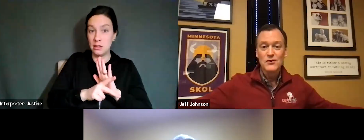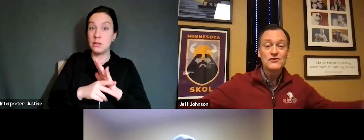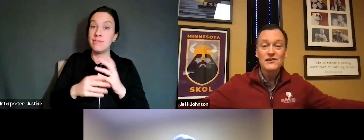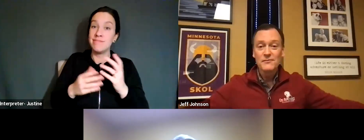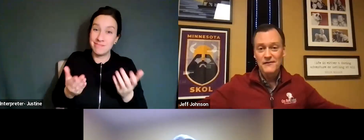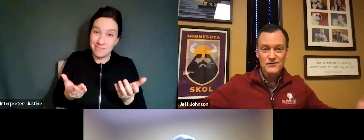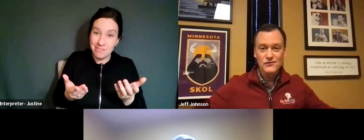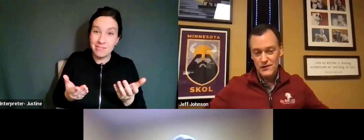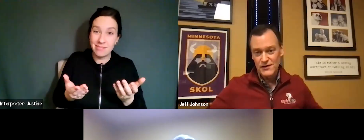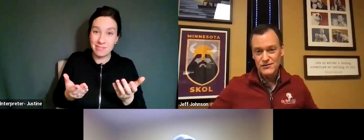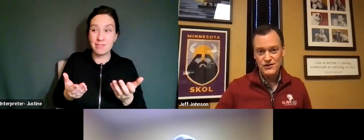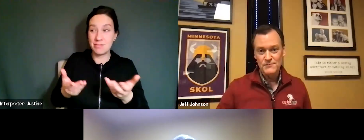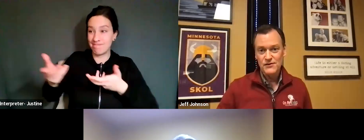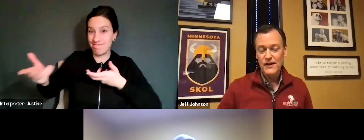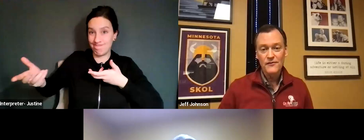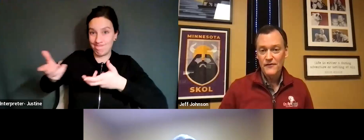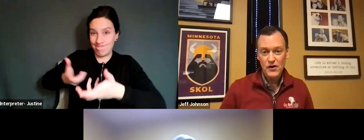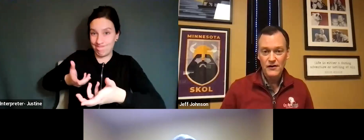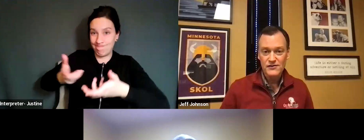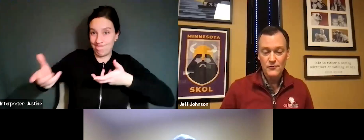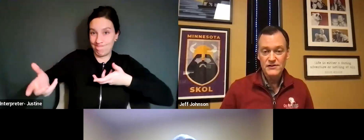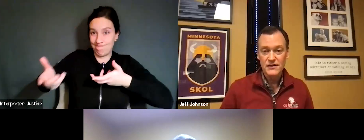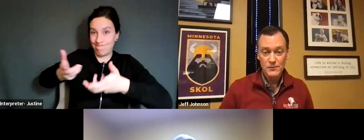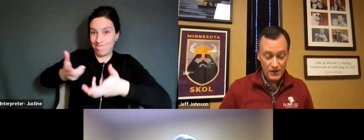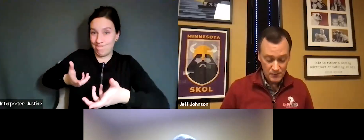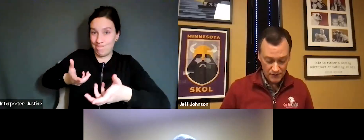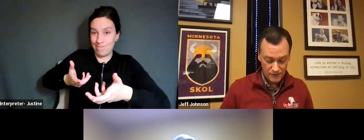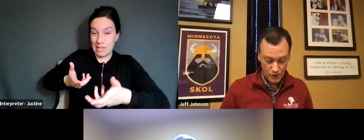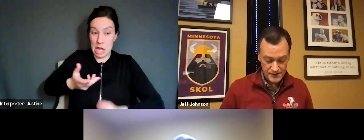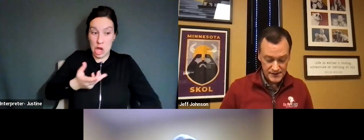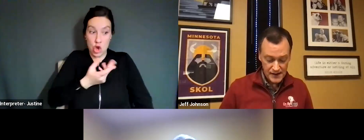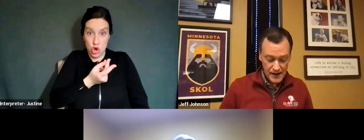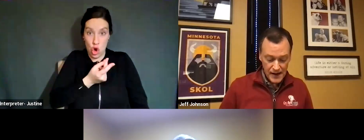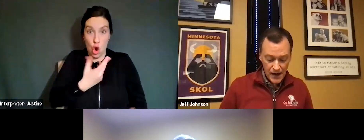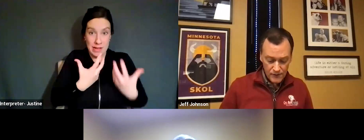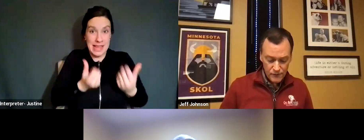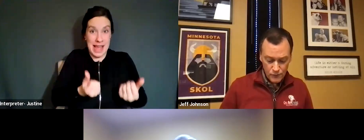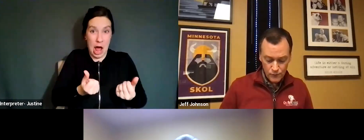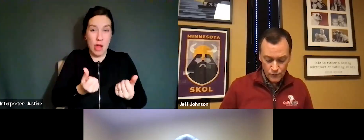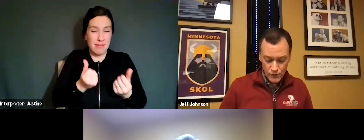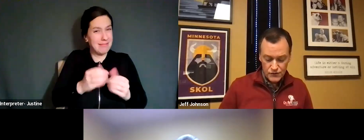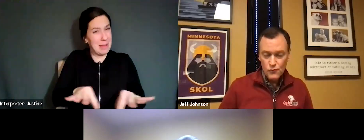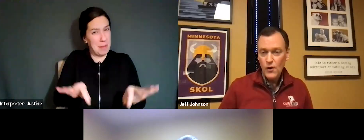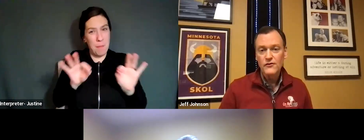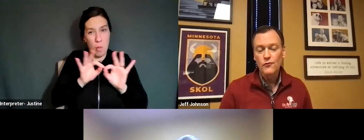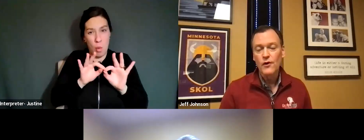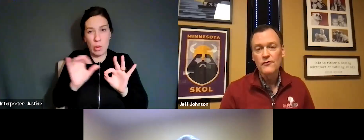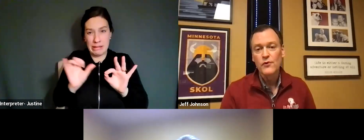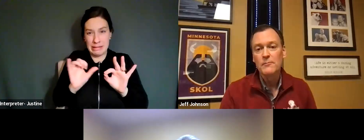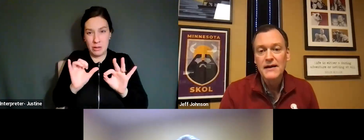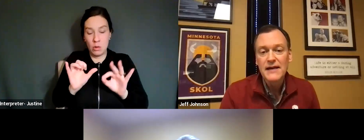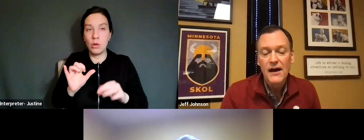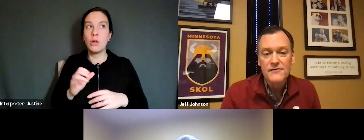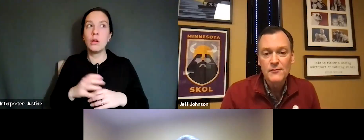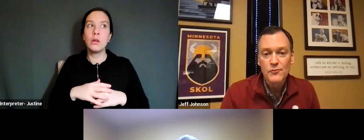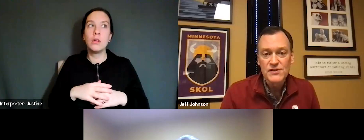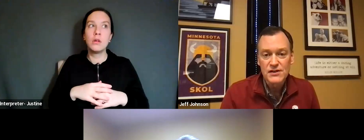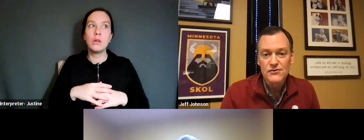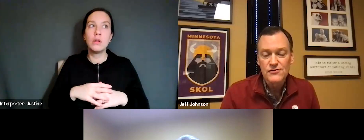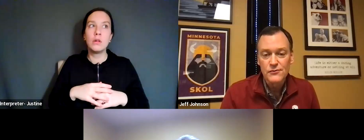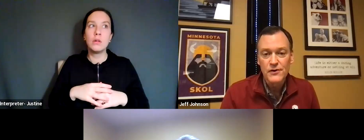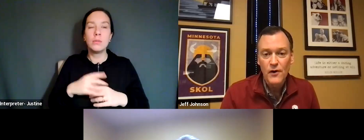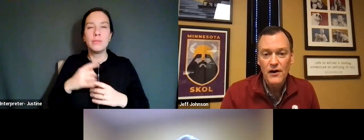it's a mutually beneficial relationship. So the health of the dog is always going to be paramount for us. However, we do wonder whether we might have